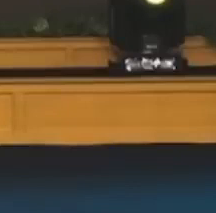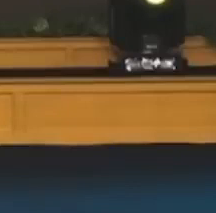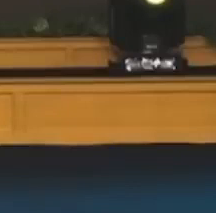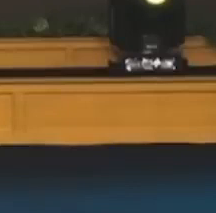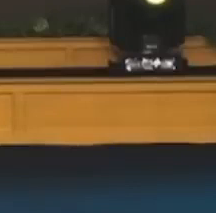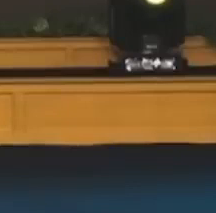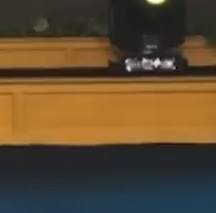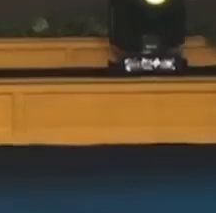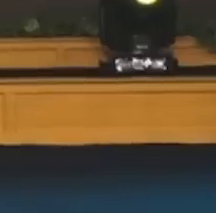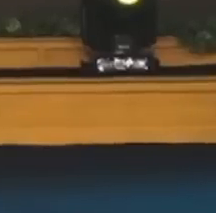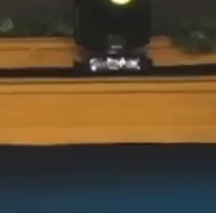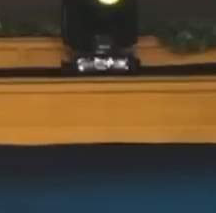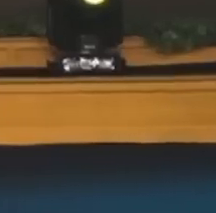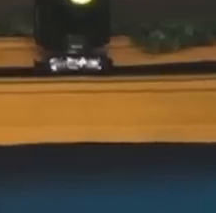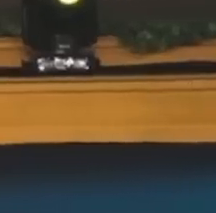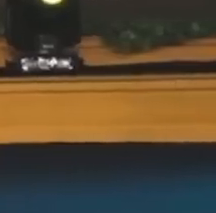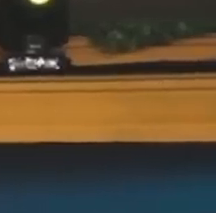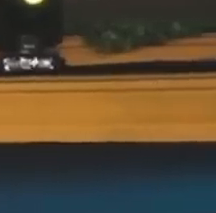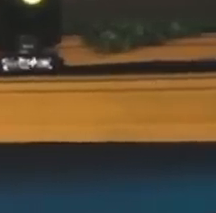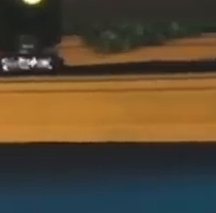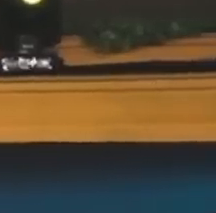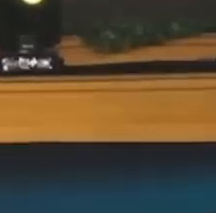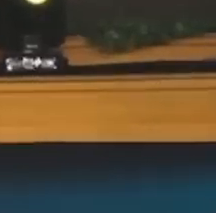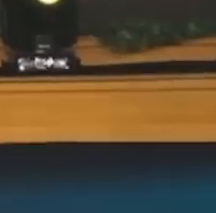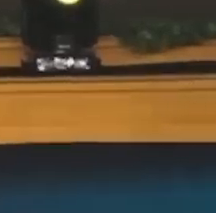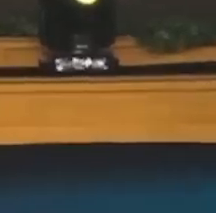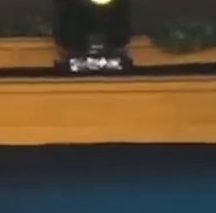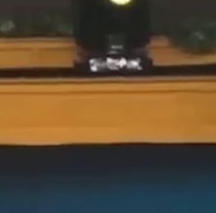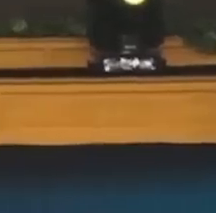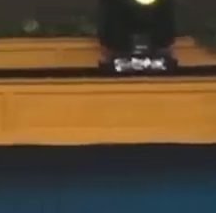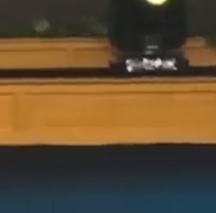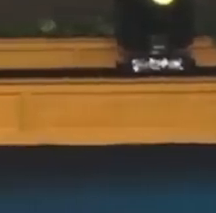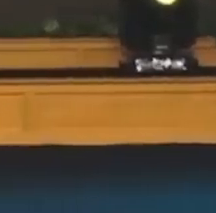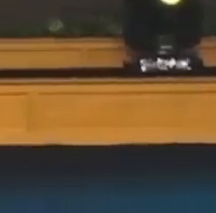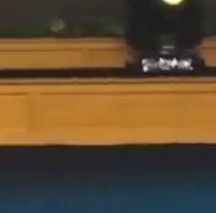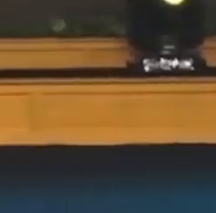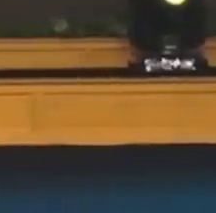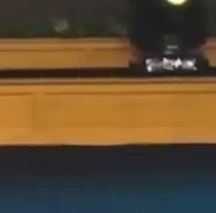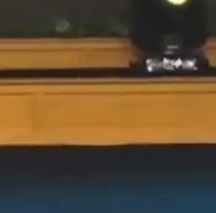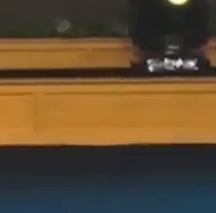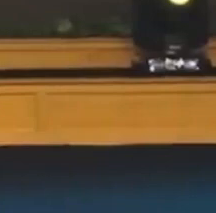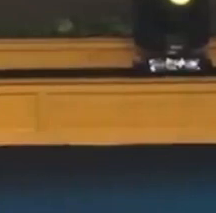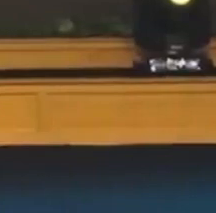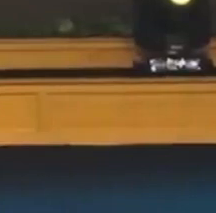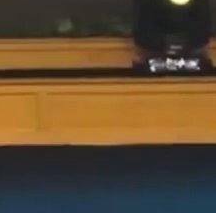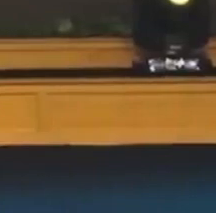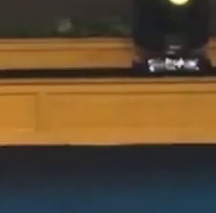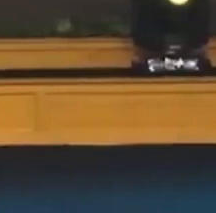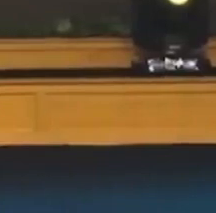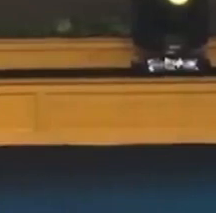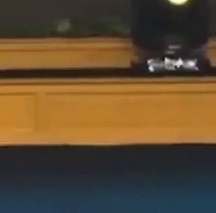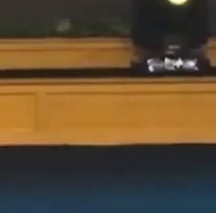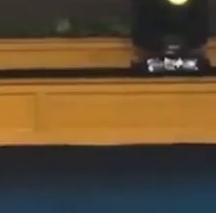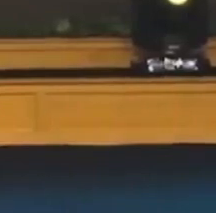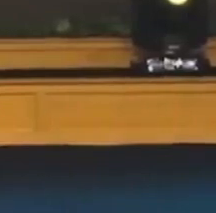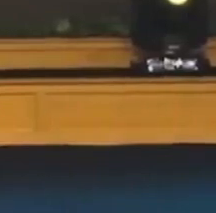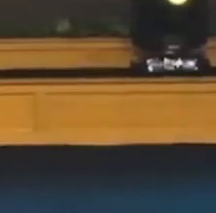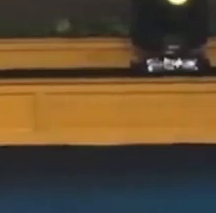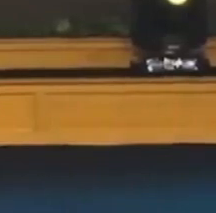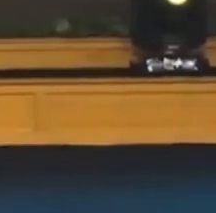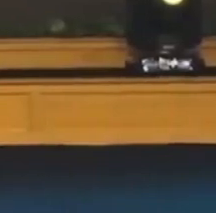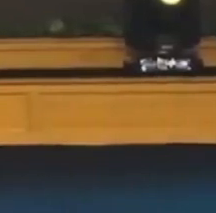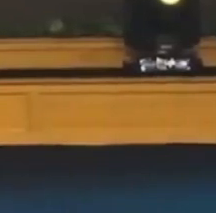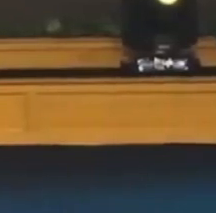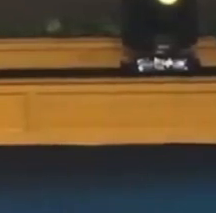12 and verse 10. I hope I'm right on that. It says, I have spoken to you by the prophets. So God